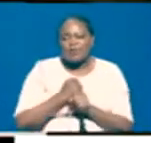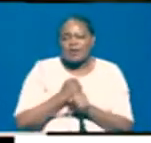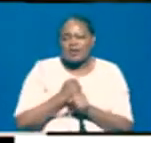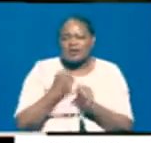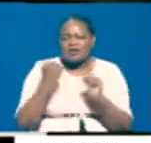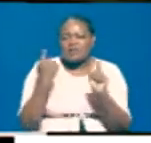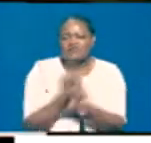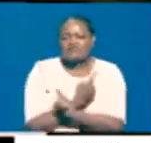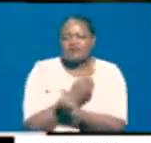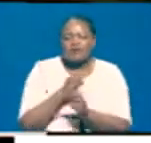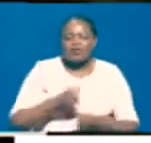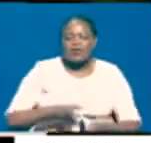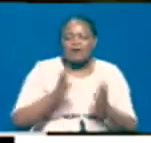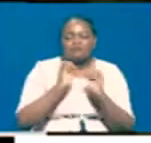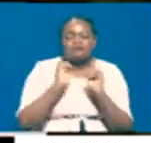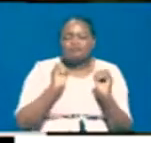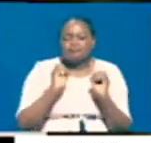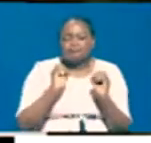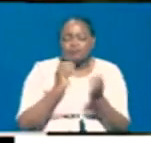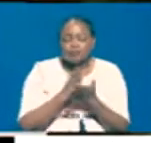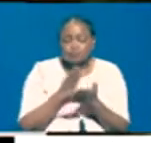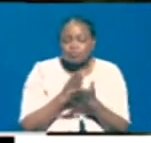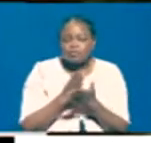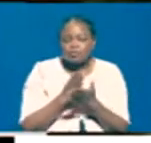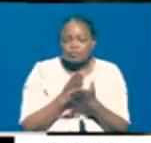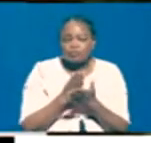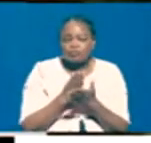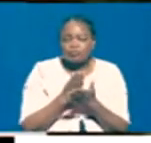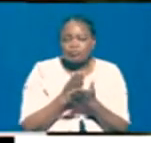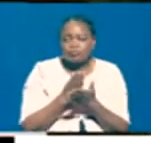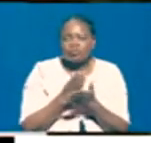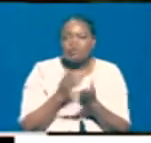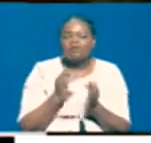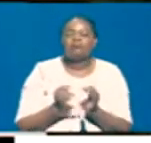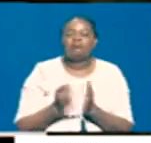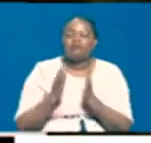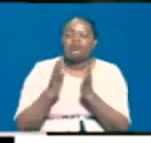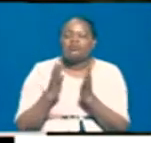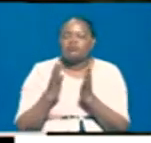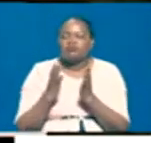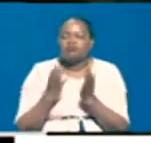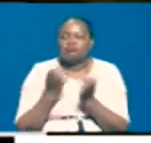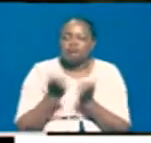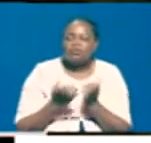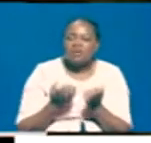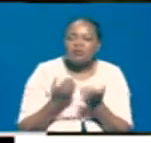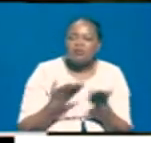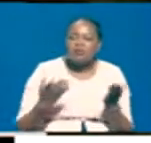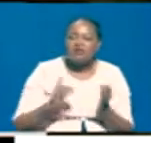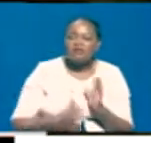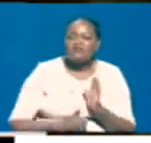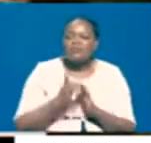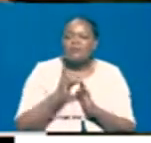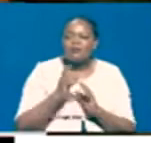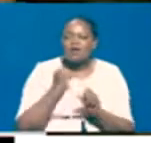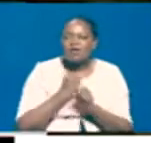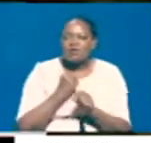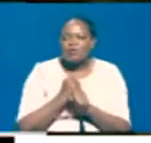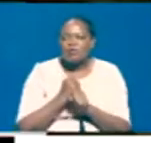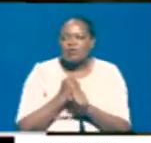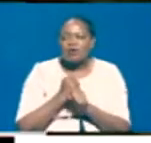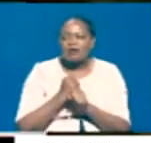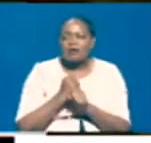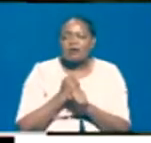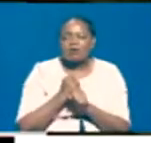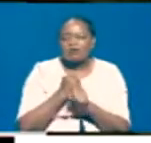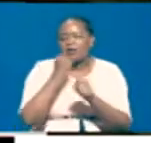direction. In any case, the commercial forest plantations are developed and their working cycles are set to support the industry.